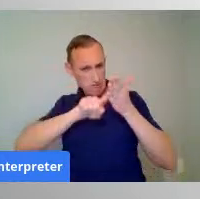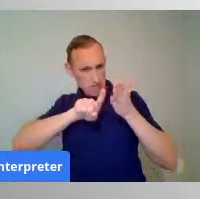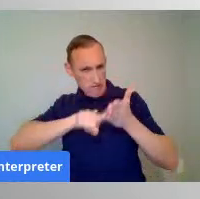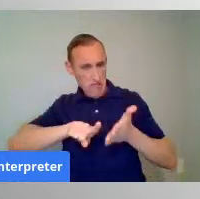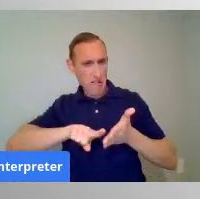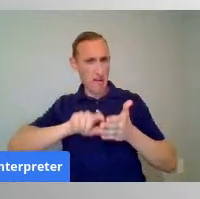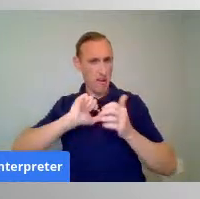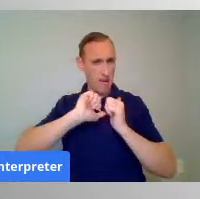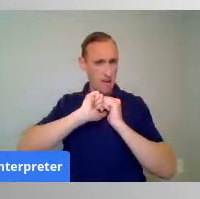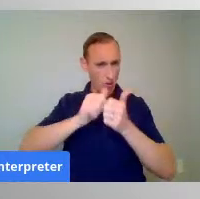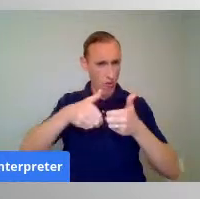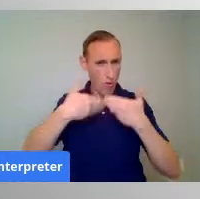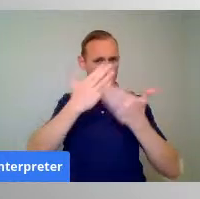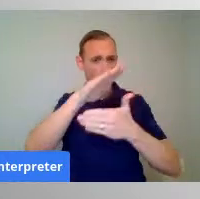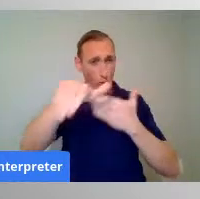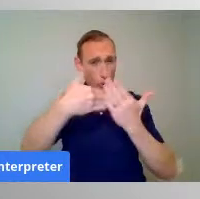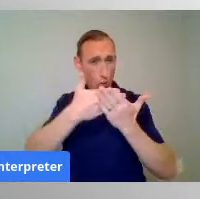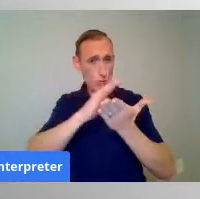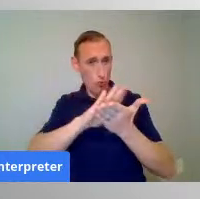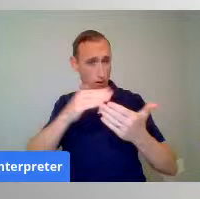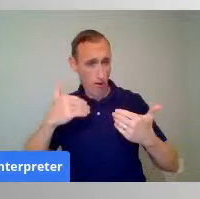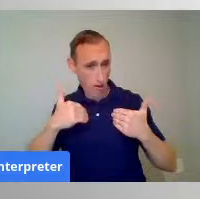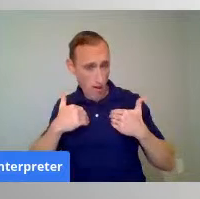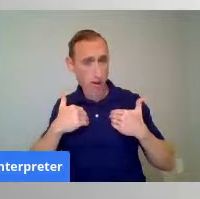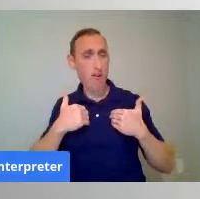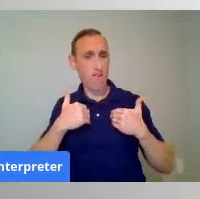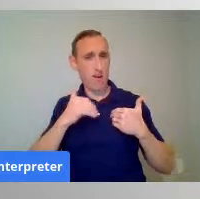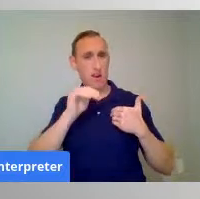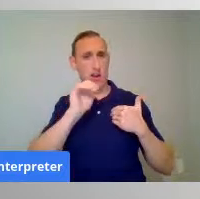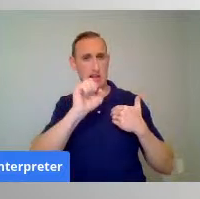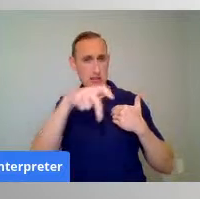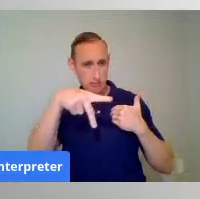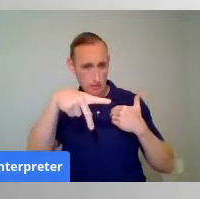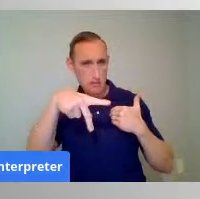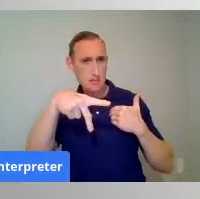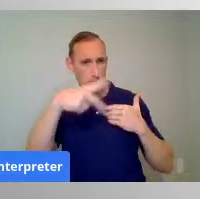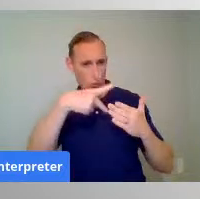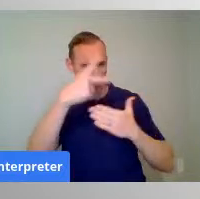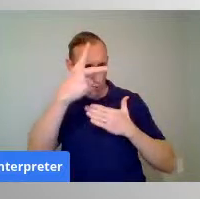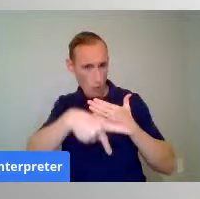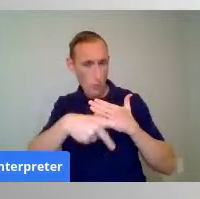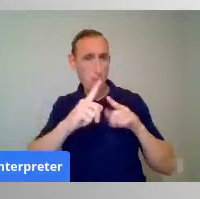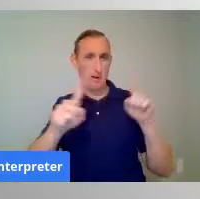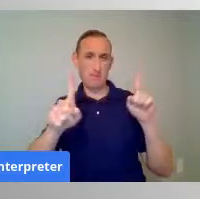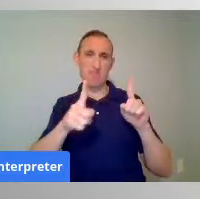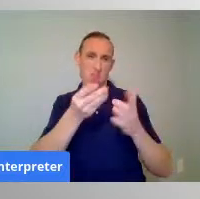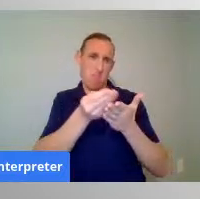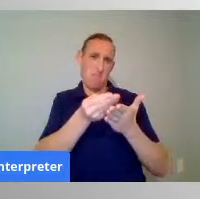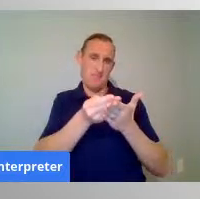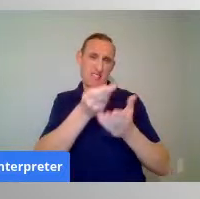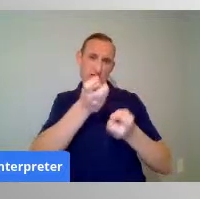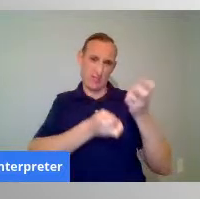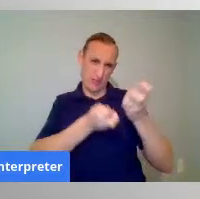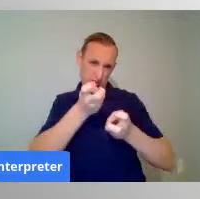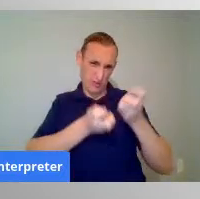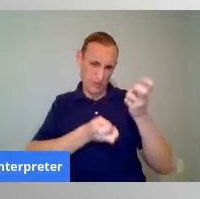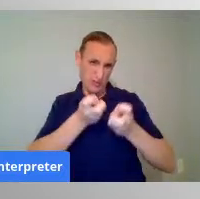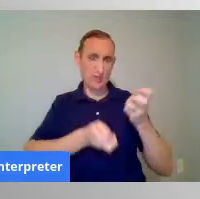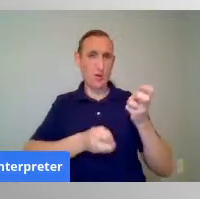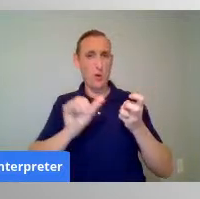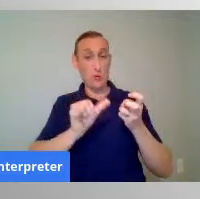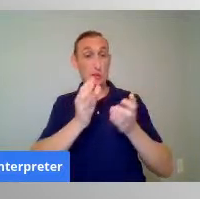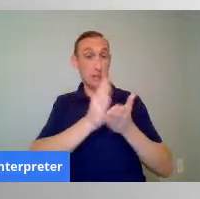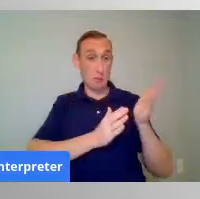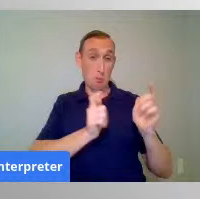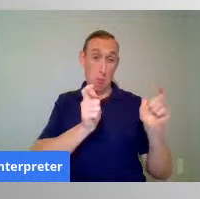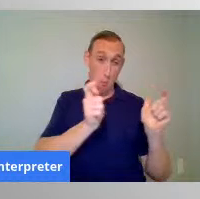after school, but I think it started to run into budget issues. And then there was some efforts to combine those smaller programs.